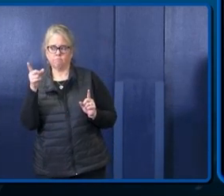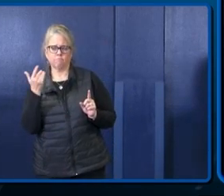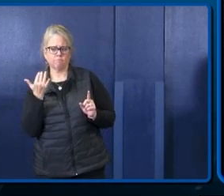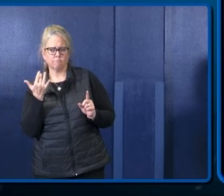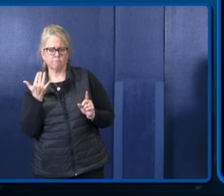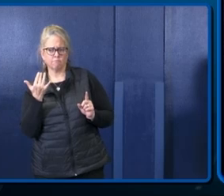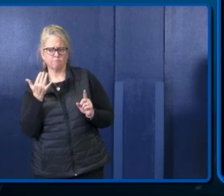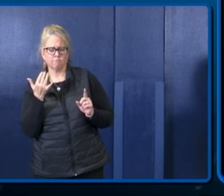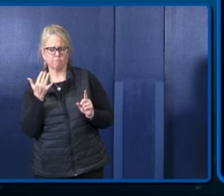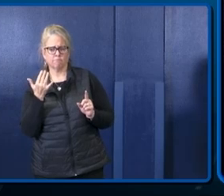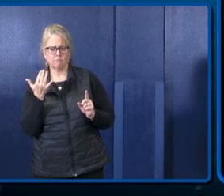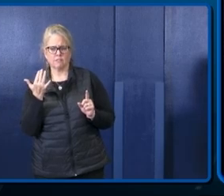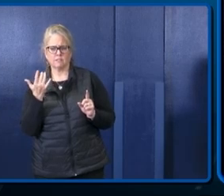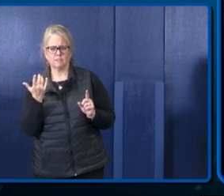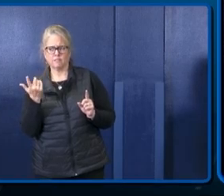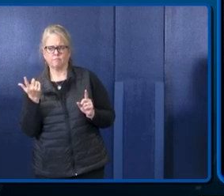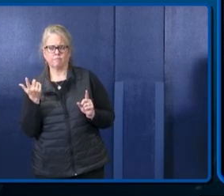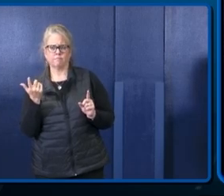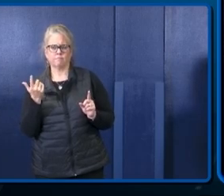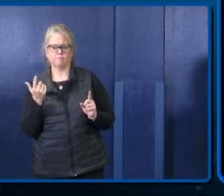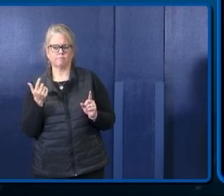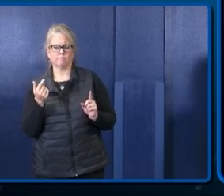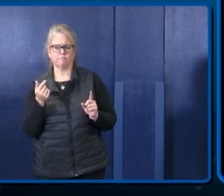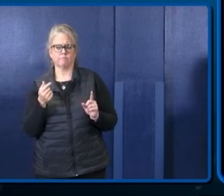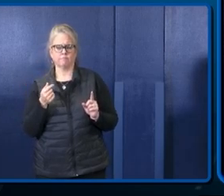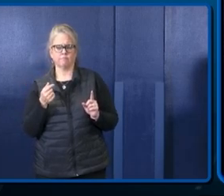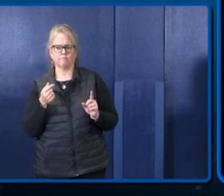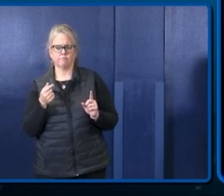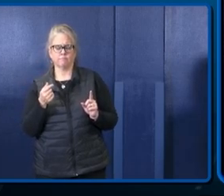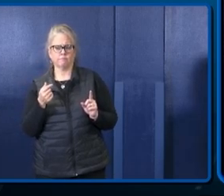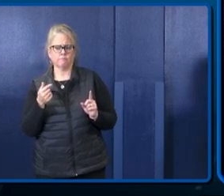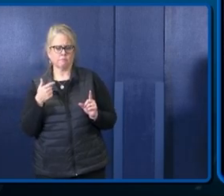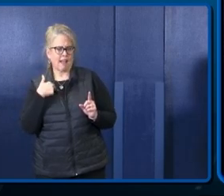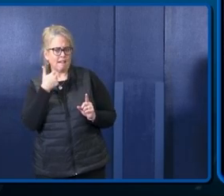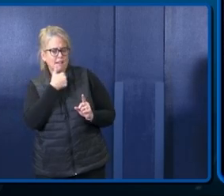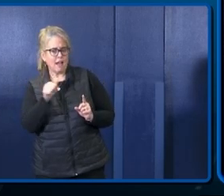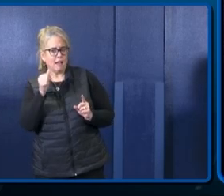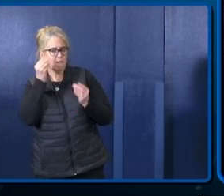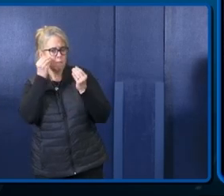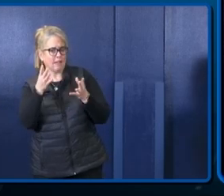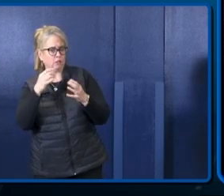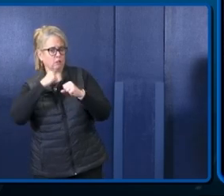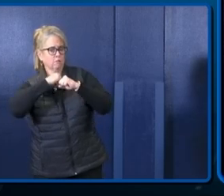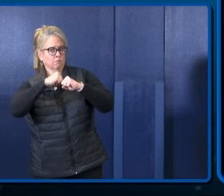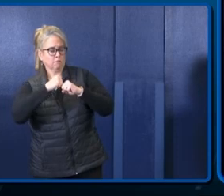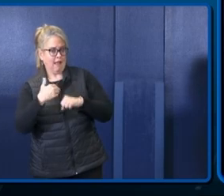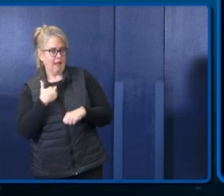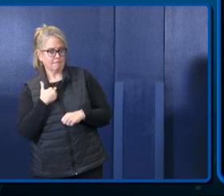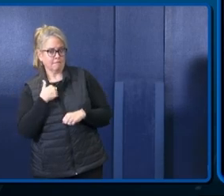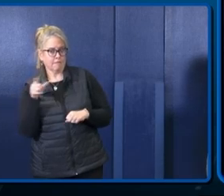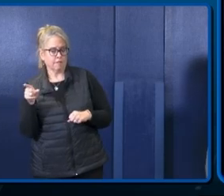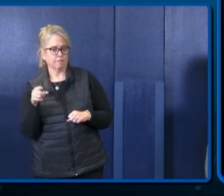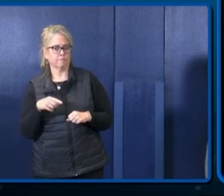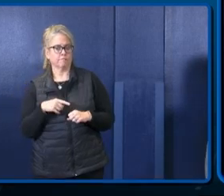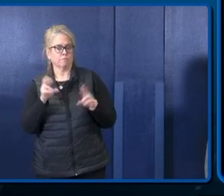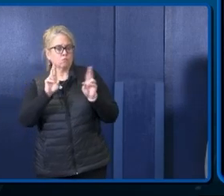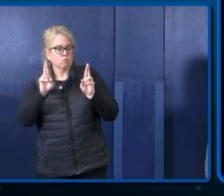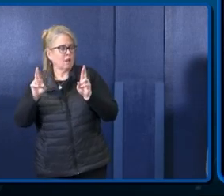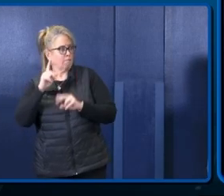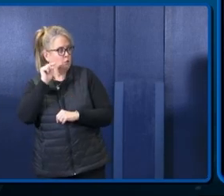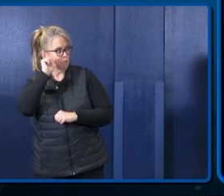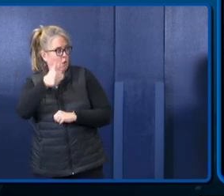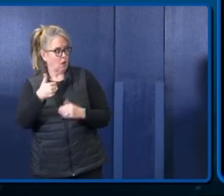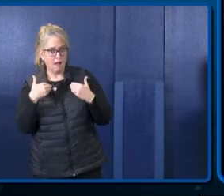of the arrest affidavit tomorrow? I know we're meeting with victim families just for a community preparing what information might be included in that